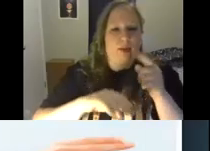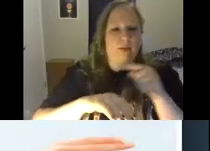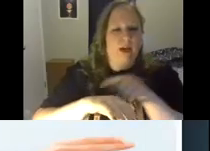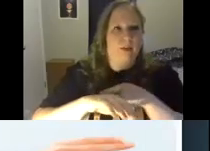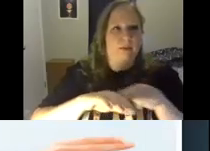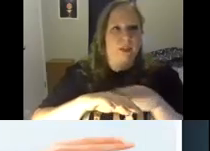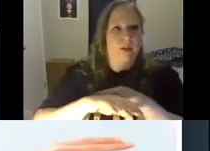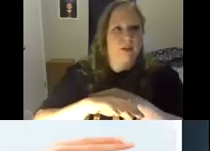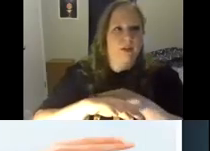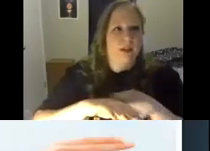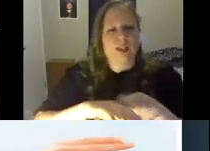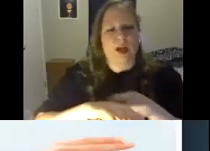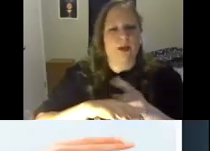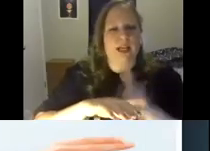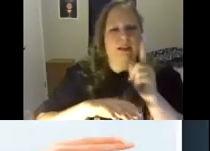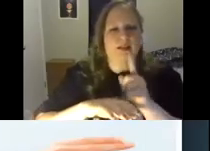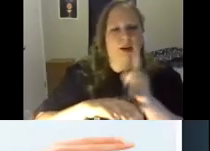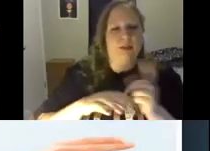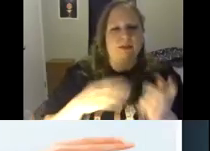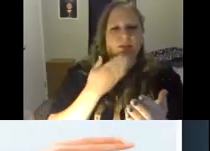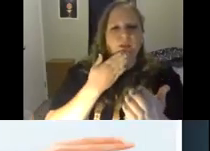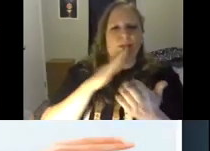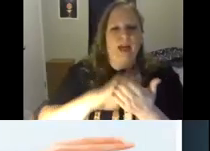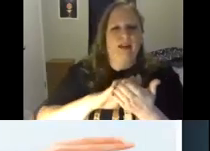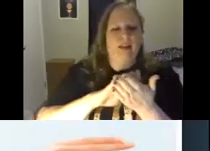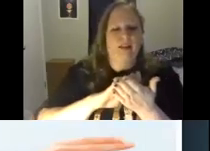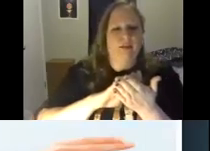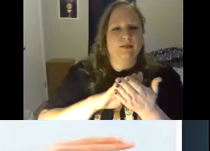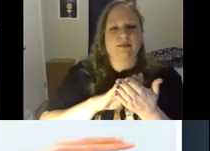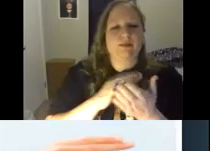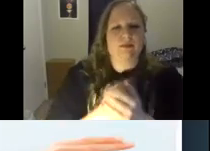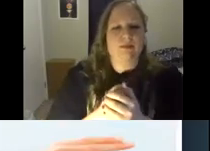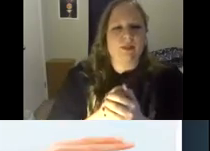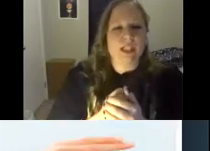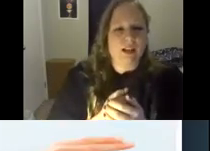like top of your hand is up. So bad.